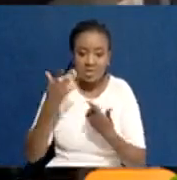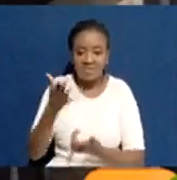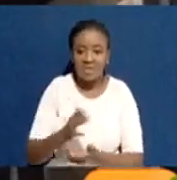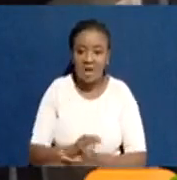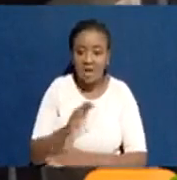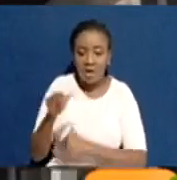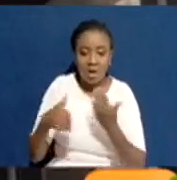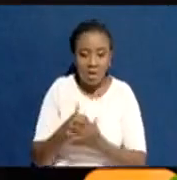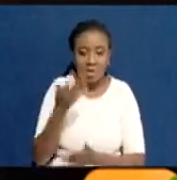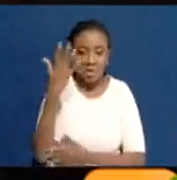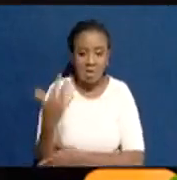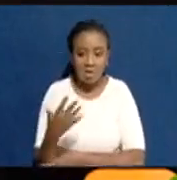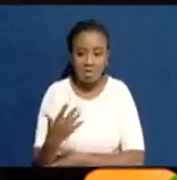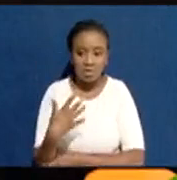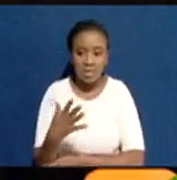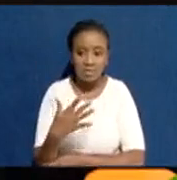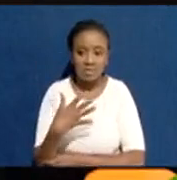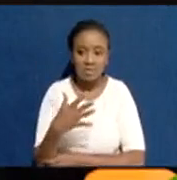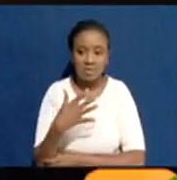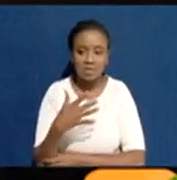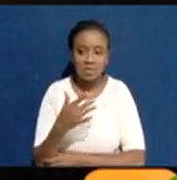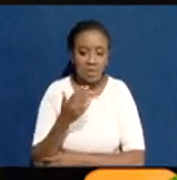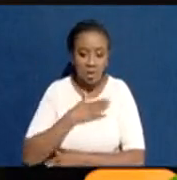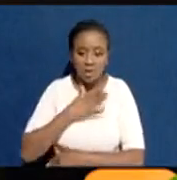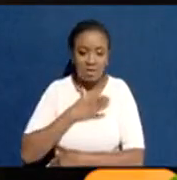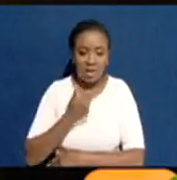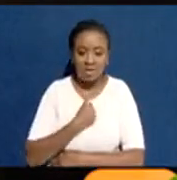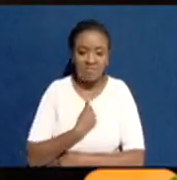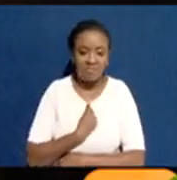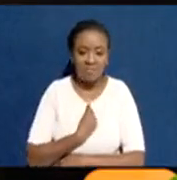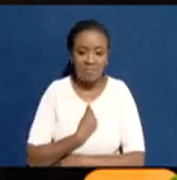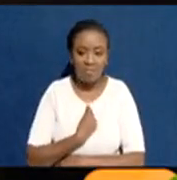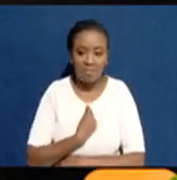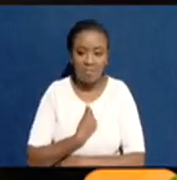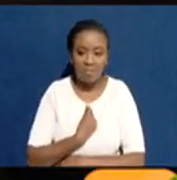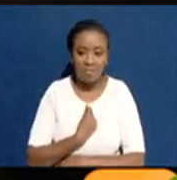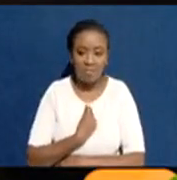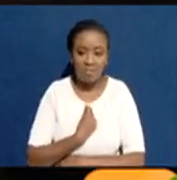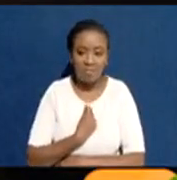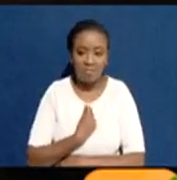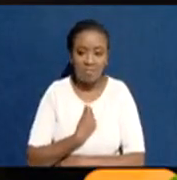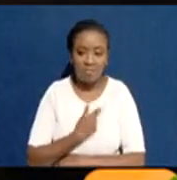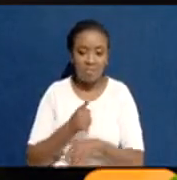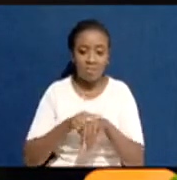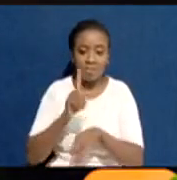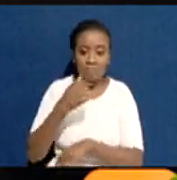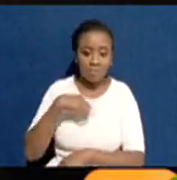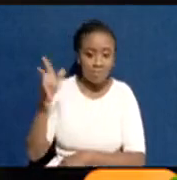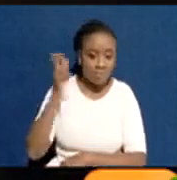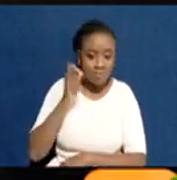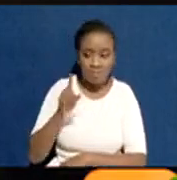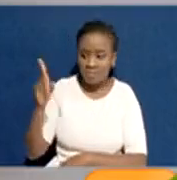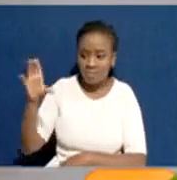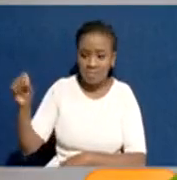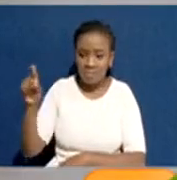Every documentation concerning this house we still have. So when I hear the CS says the house is hers,